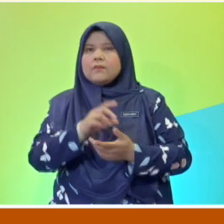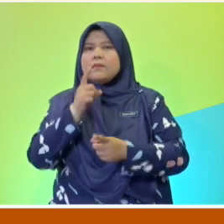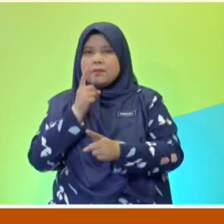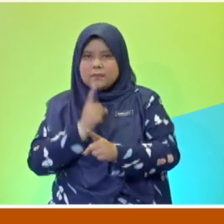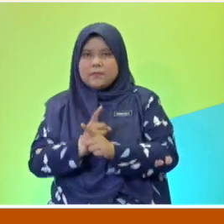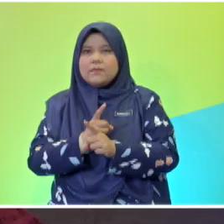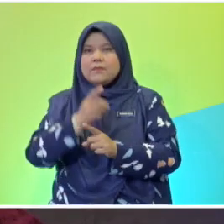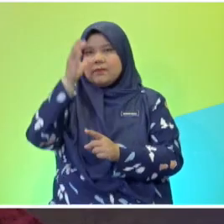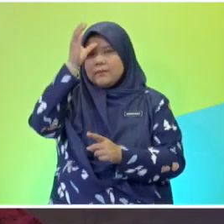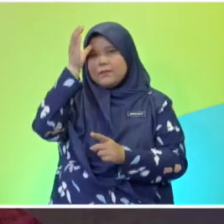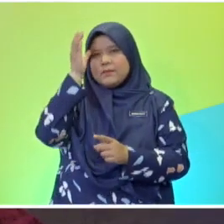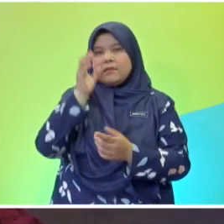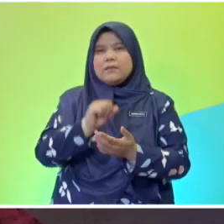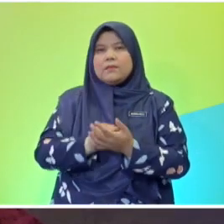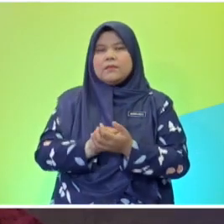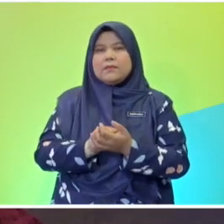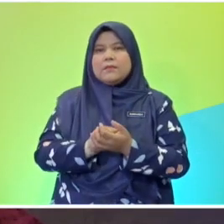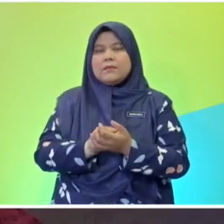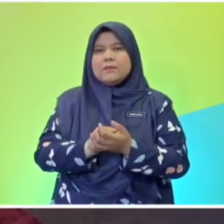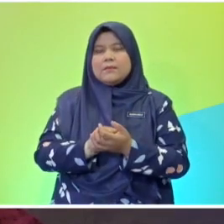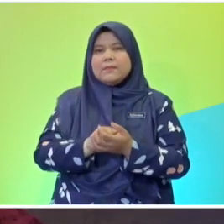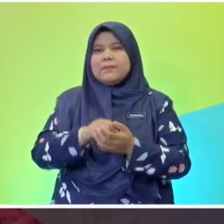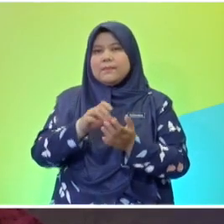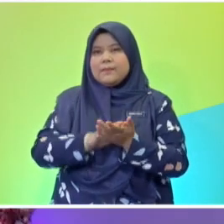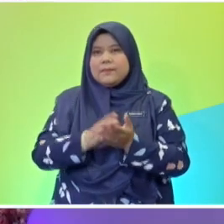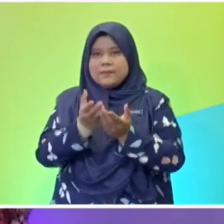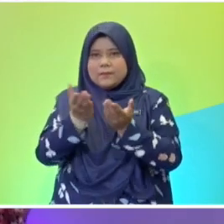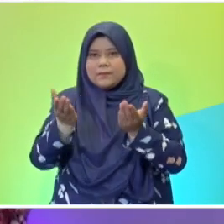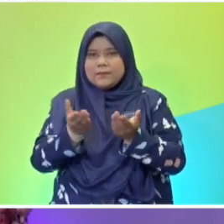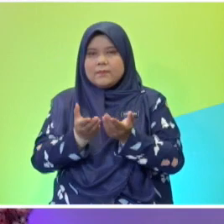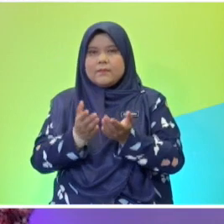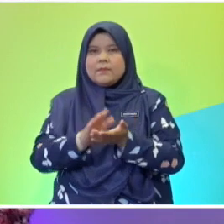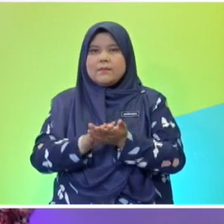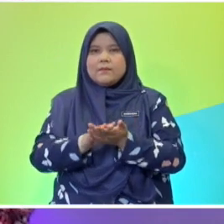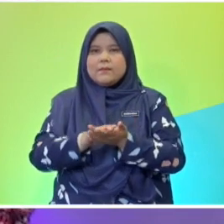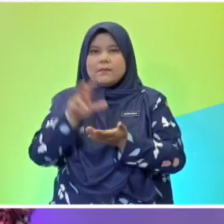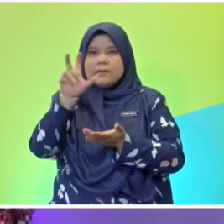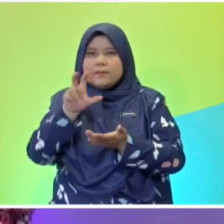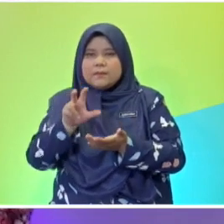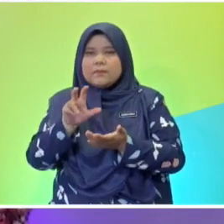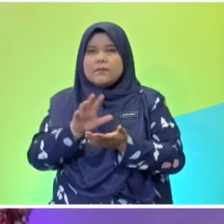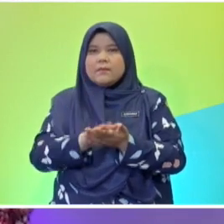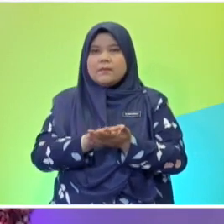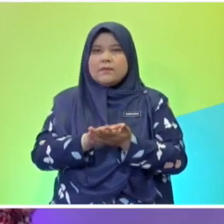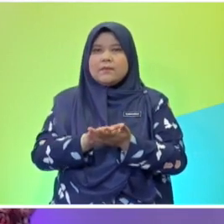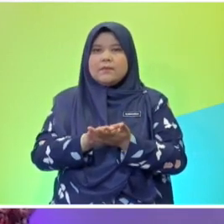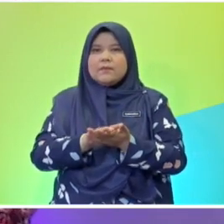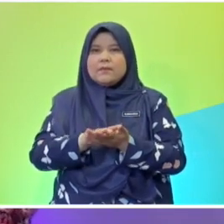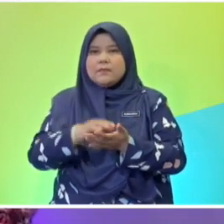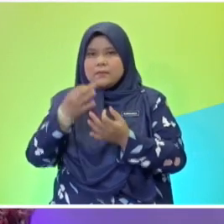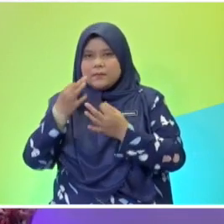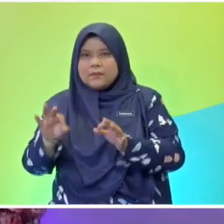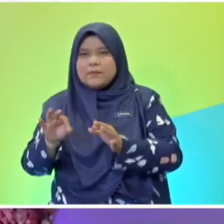correct, Chris. Yes. Okay, because it's stated here buy 1 large pizza. Okay, get one regular pizza for